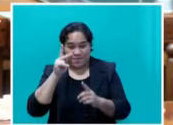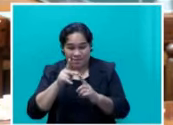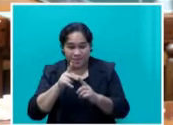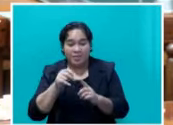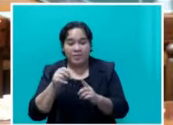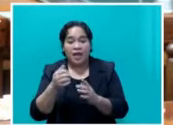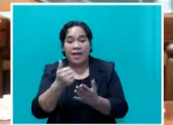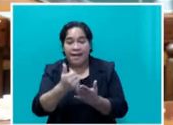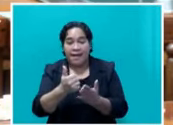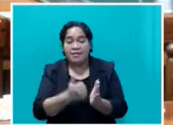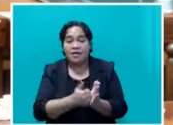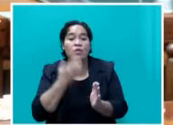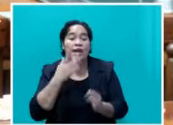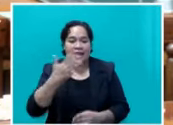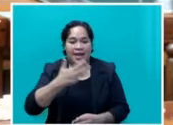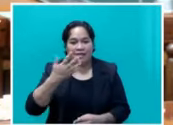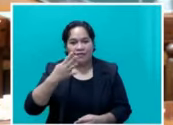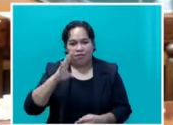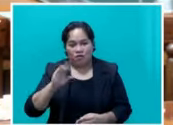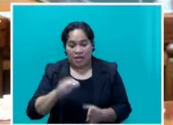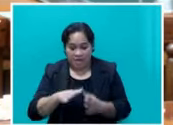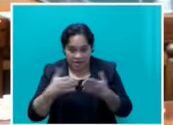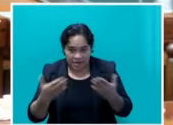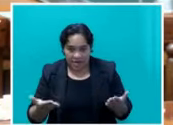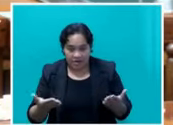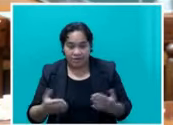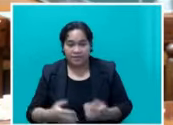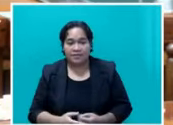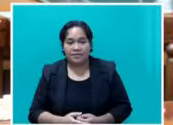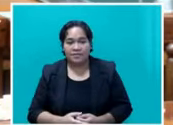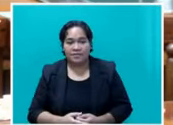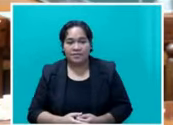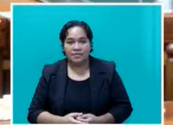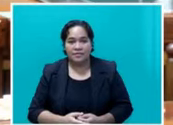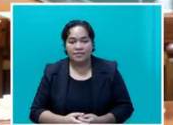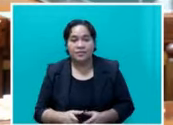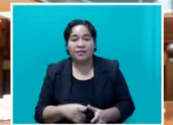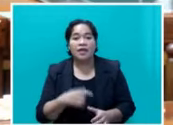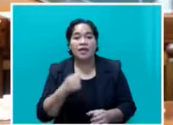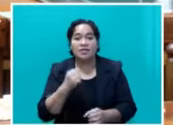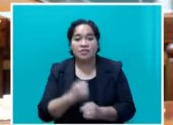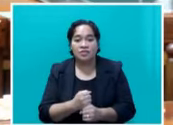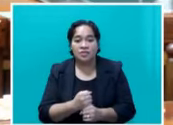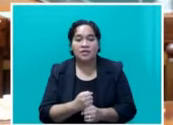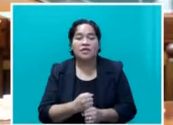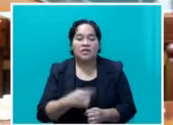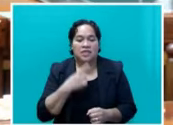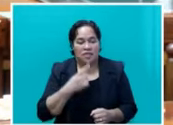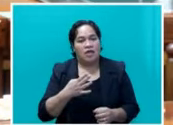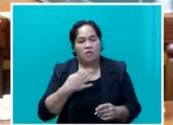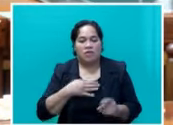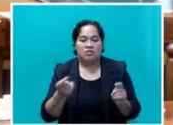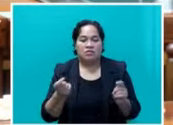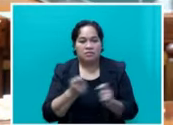in 1940, which the Attorney General has brought for amendment this morning before